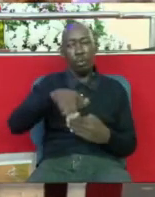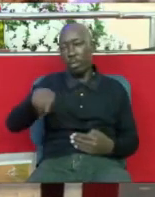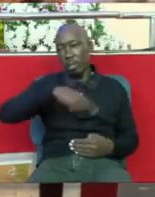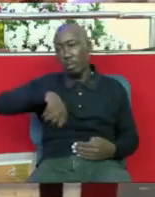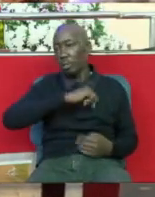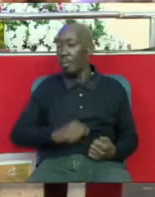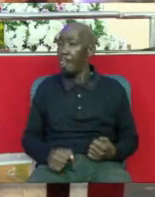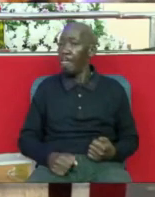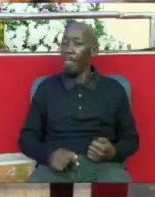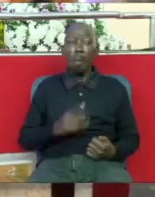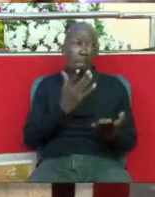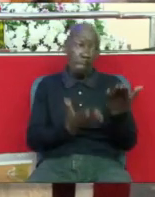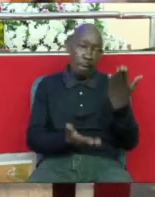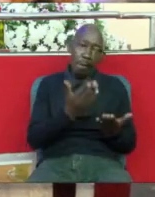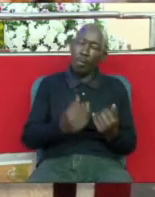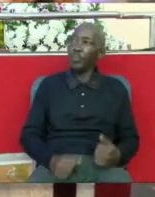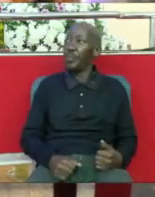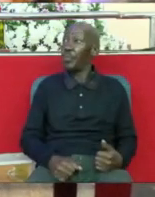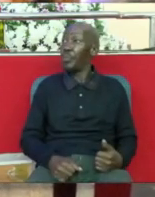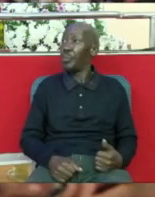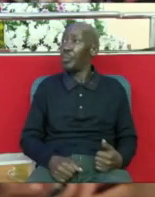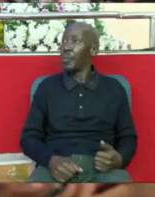anatujali. And maybe. Na pengine.